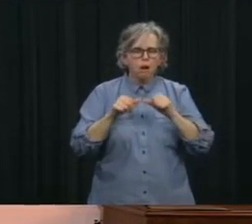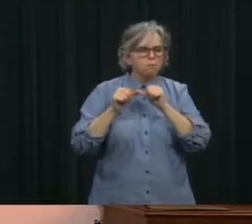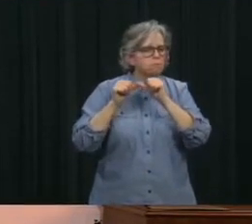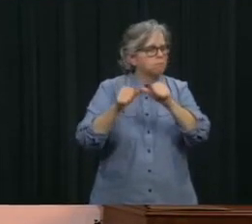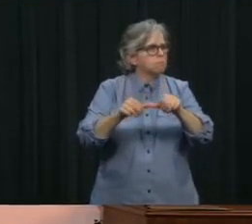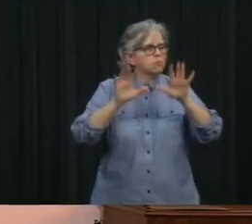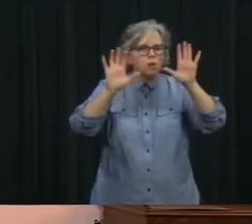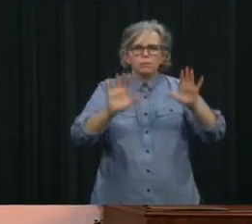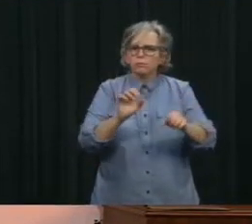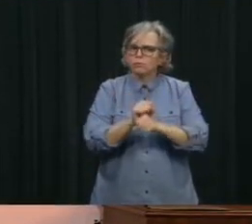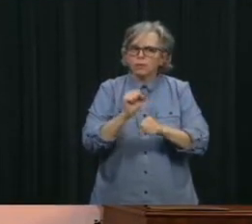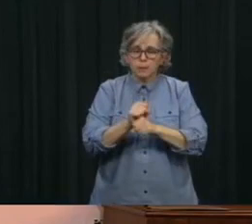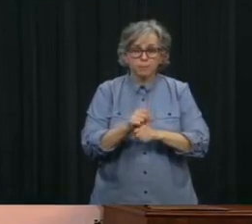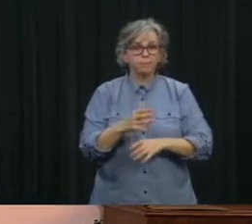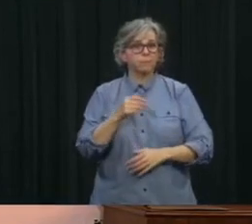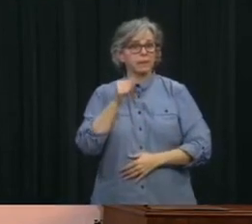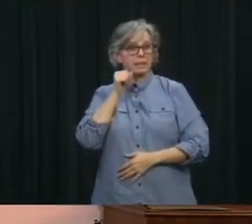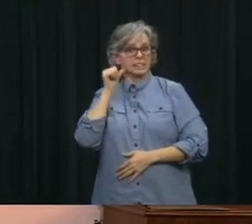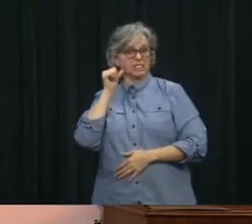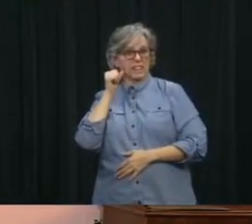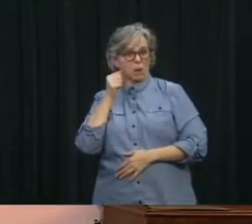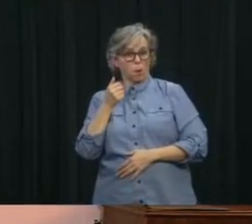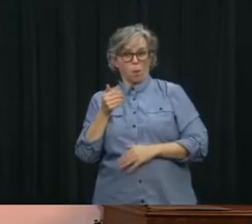Yesterday, they had over